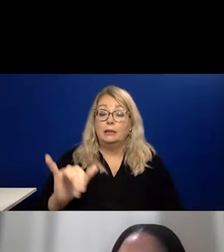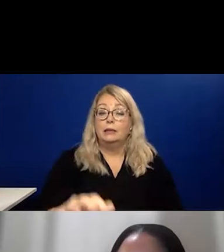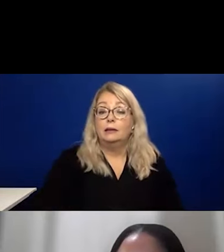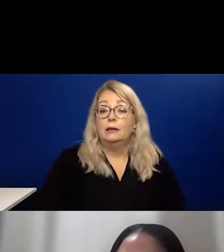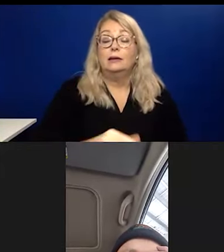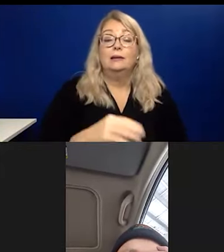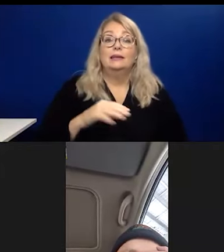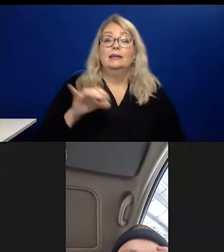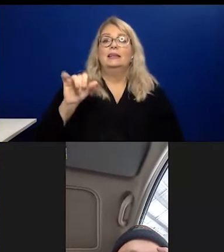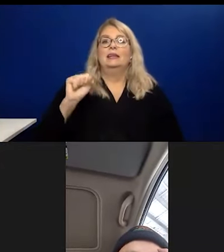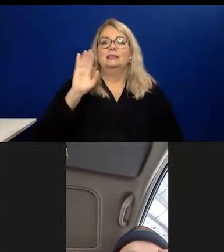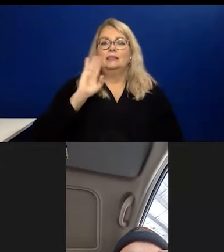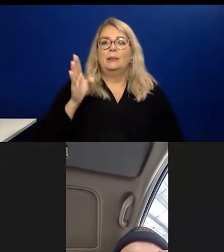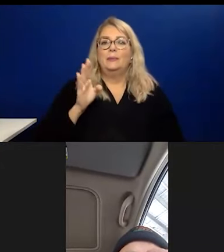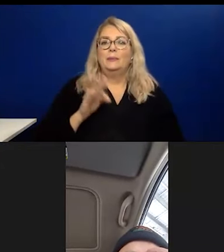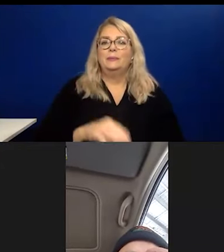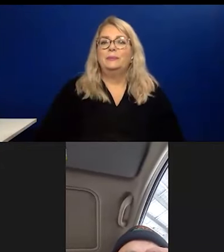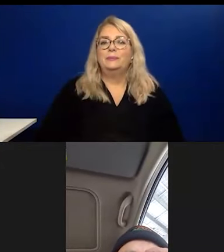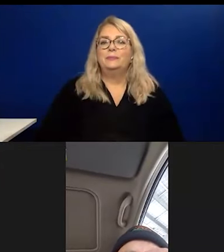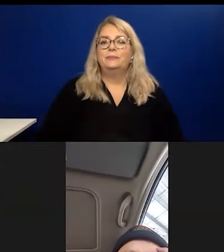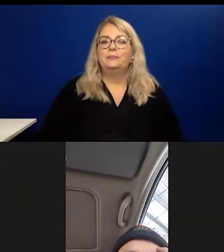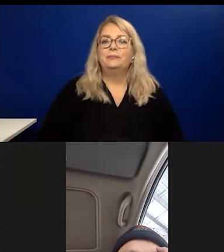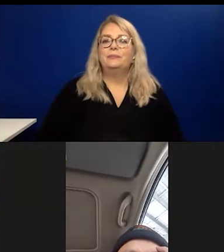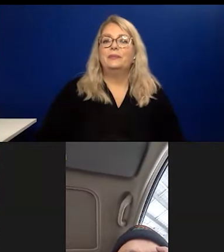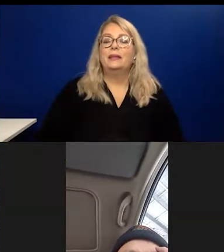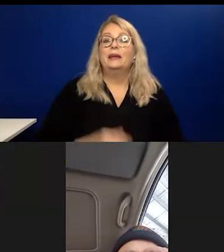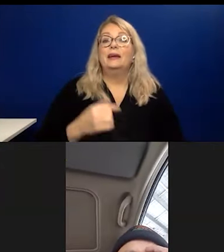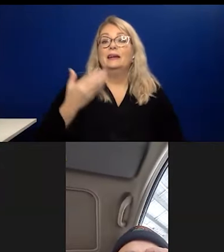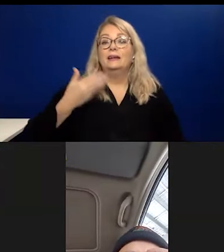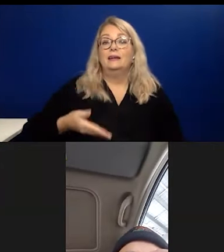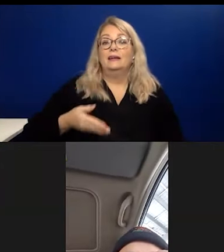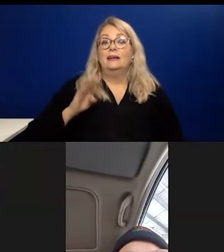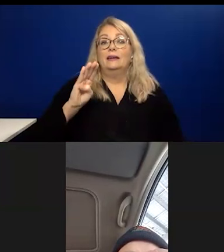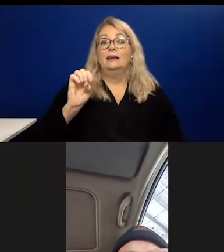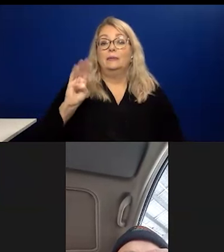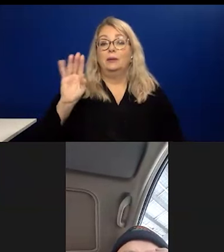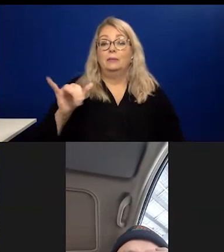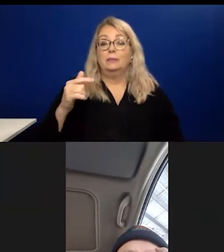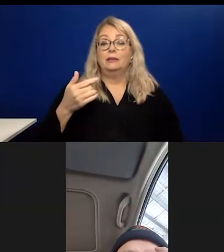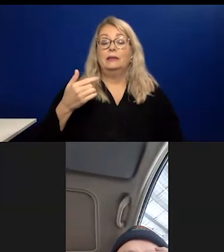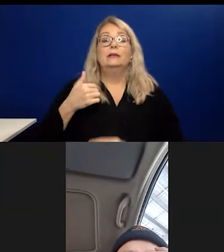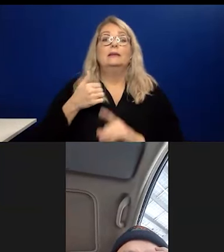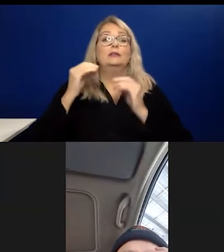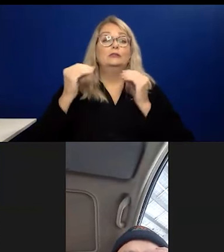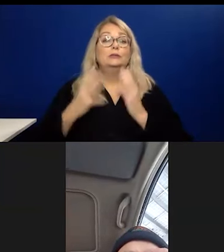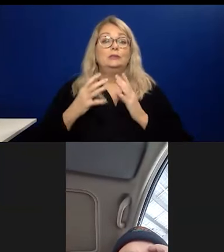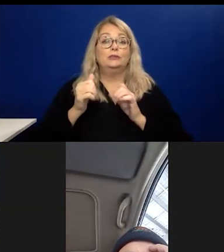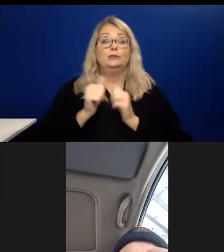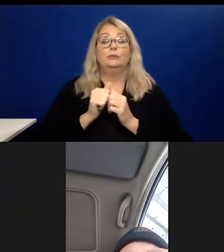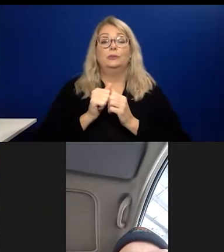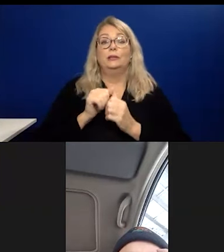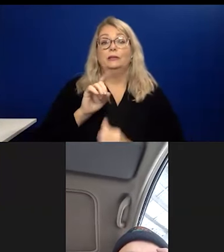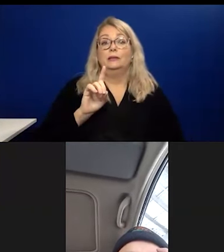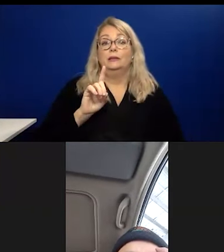Yes, hi. Hi. Hi. So I'm Bobby, and I'm an instructor with DSPNS.